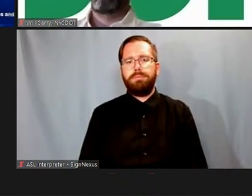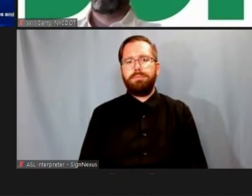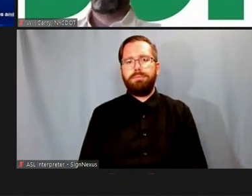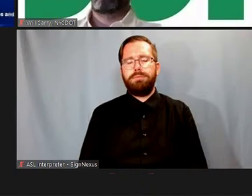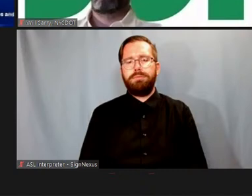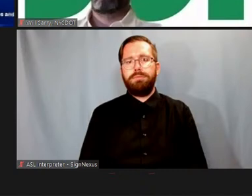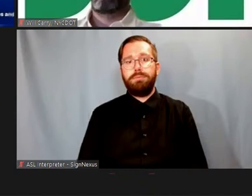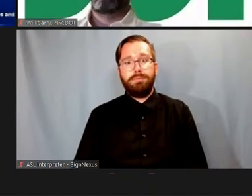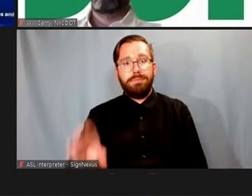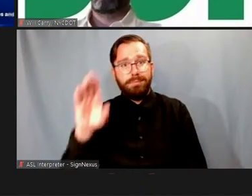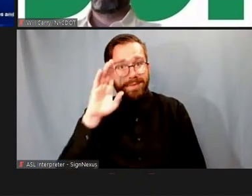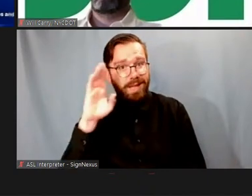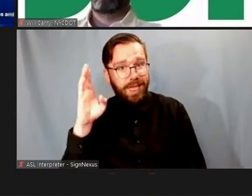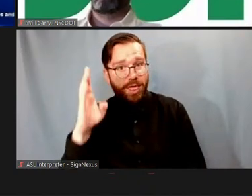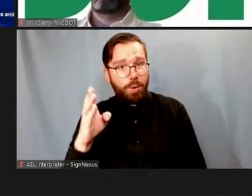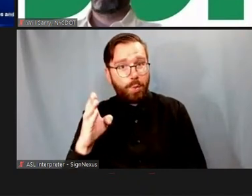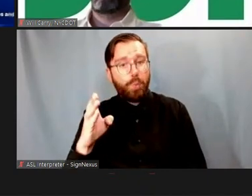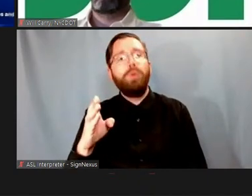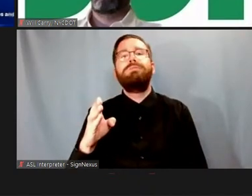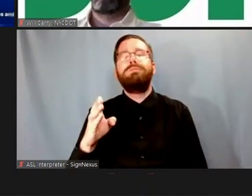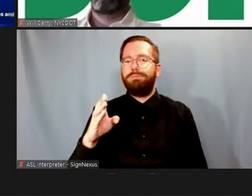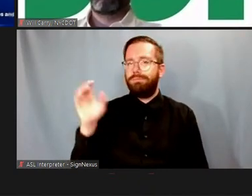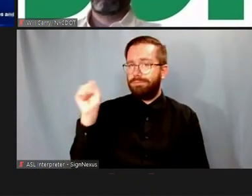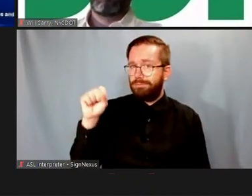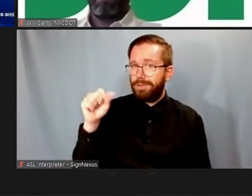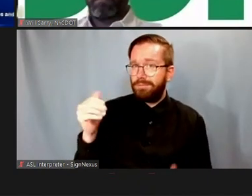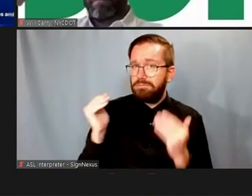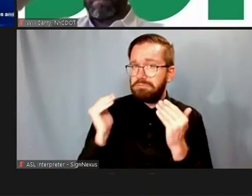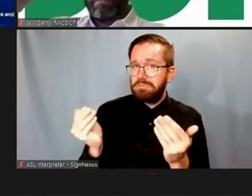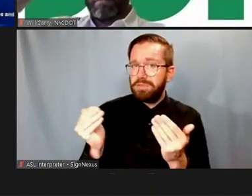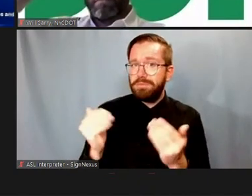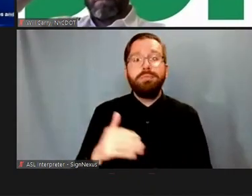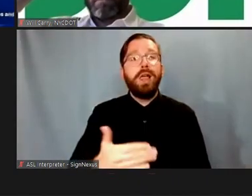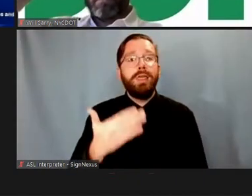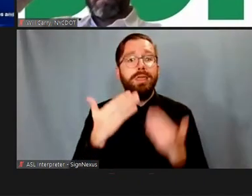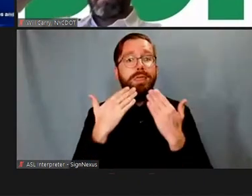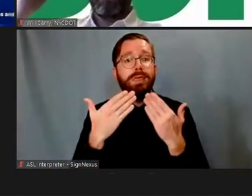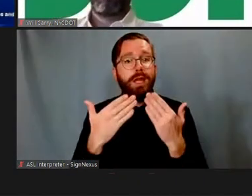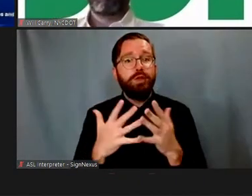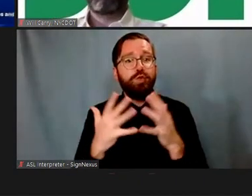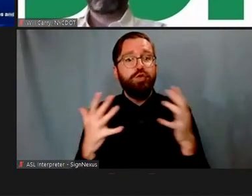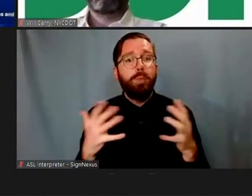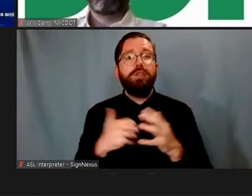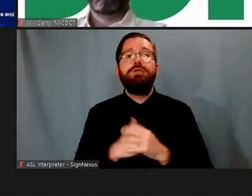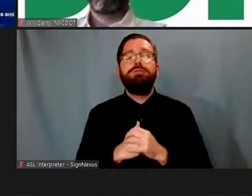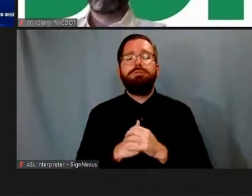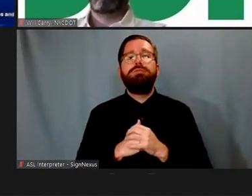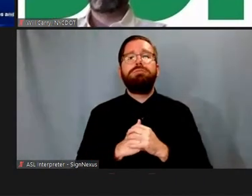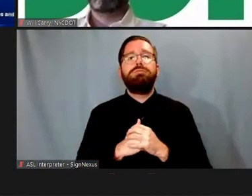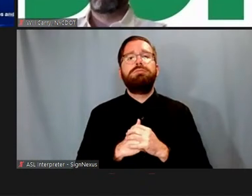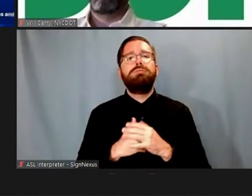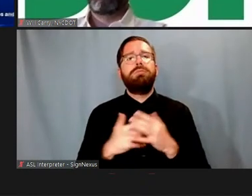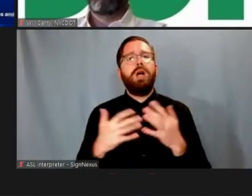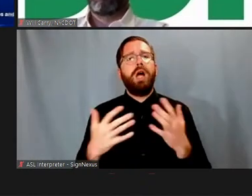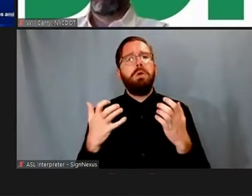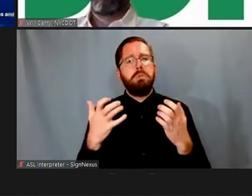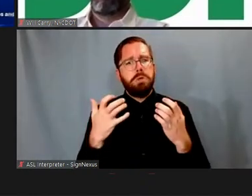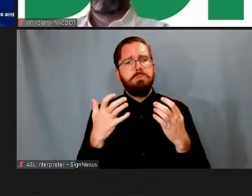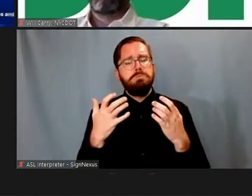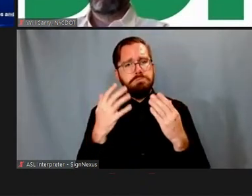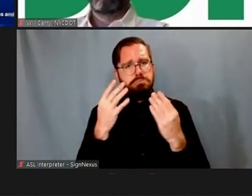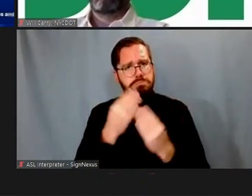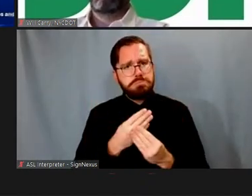hello yes please proceed hi thank you very much uh i'd like to make the case that uh